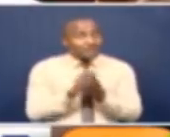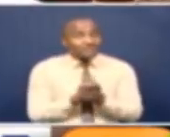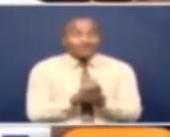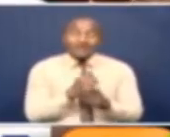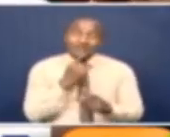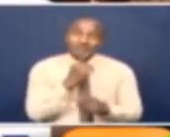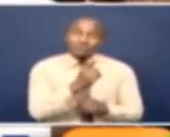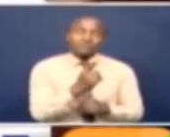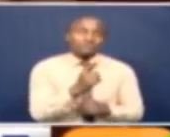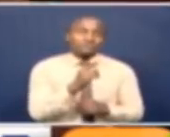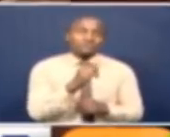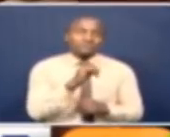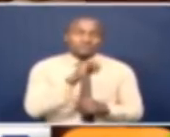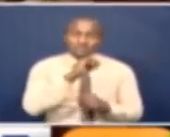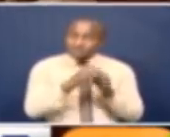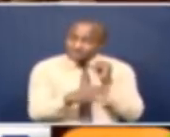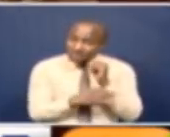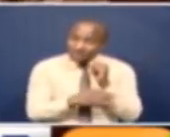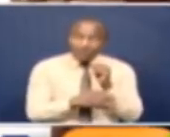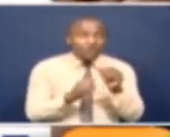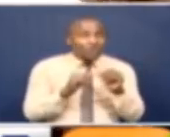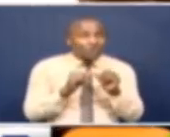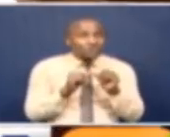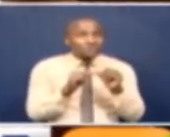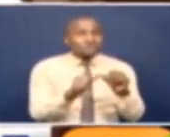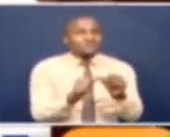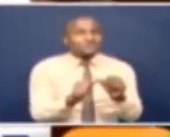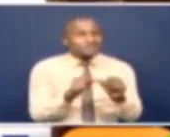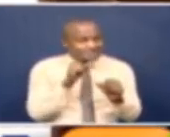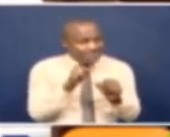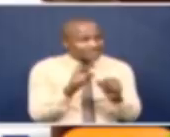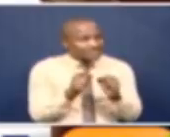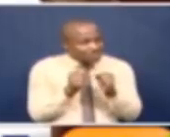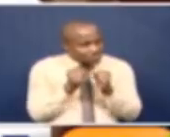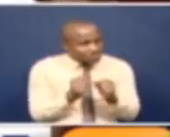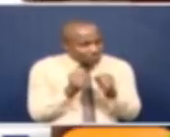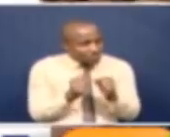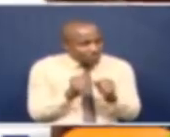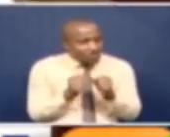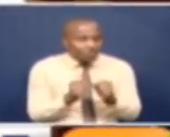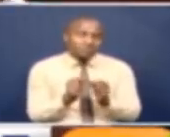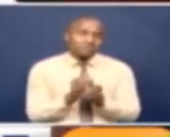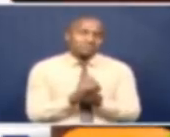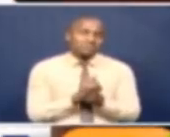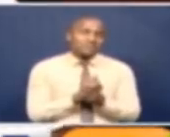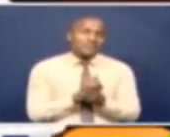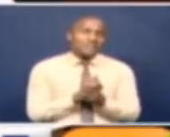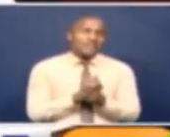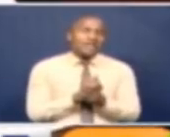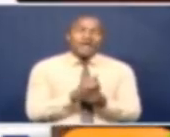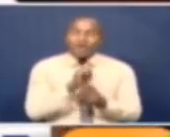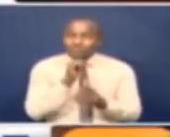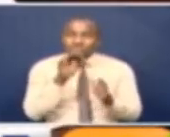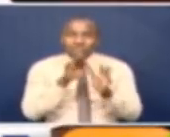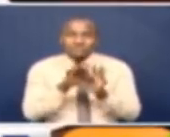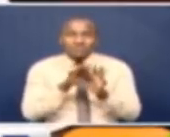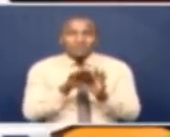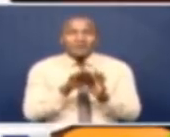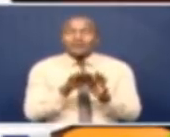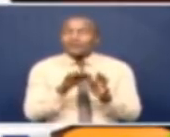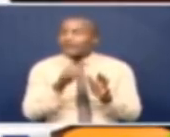Jeff, consistency is the strongest currency in the world. I was not elected by